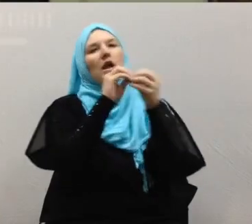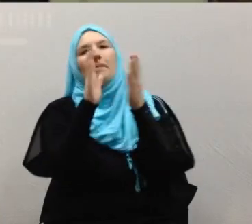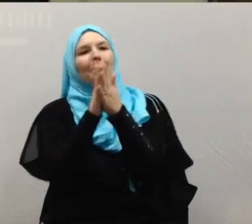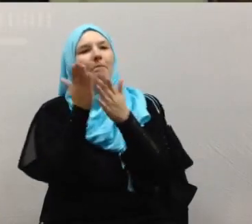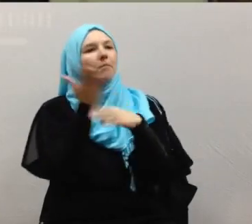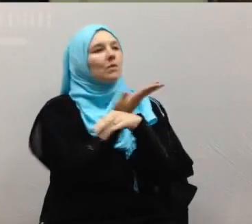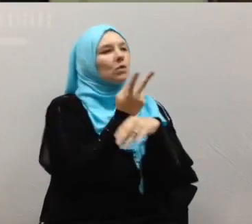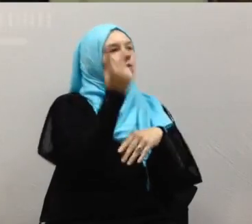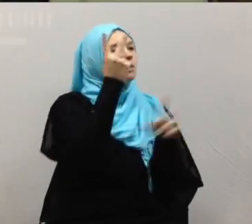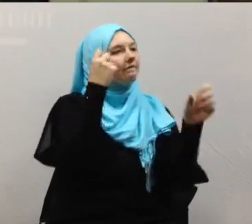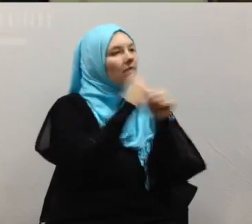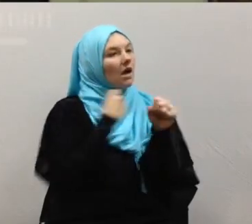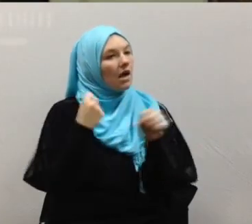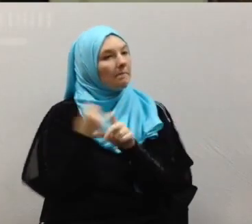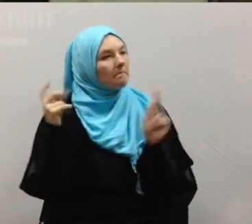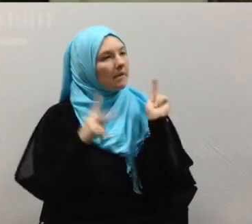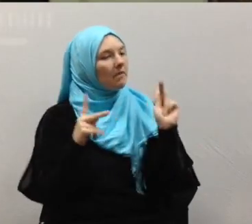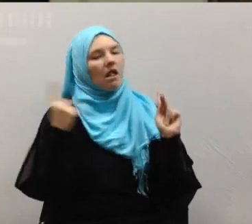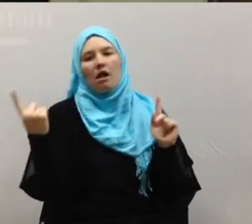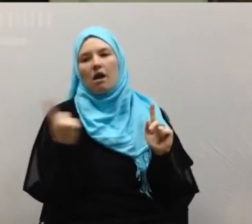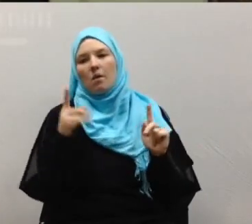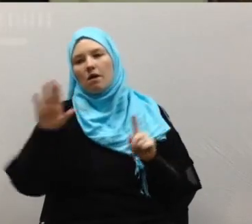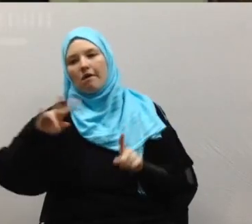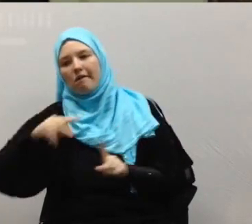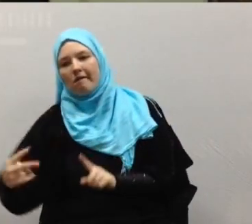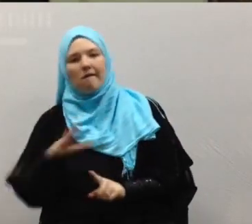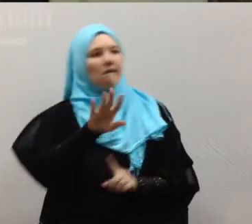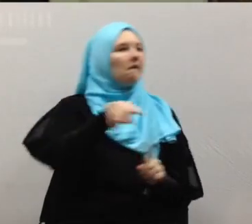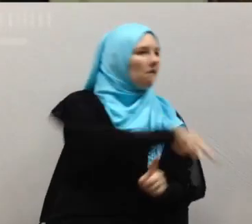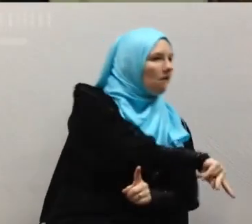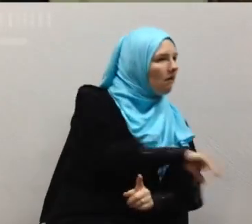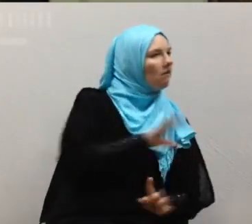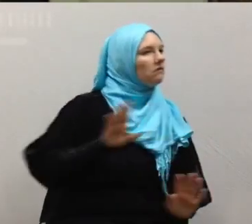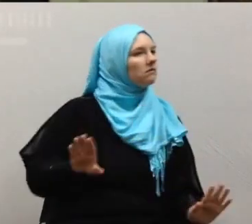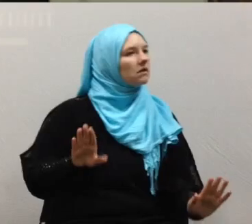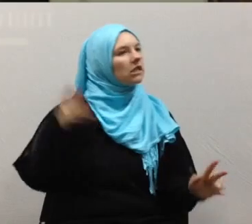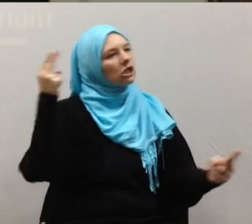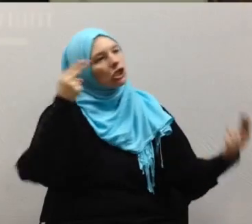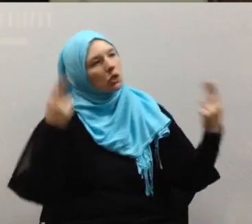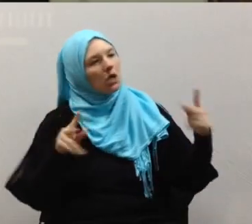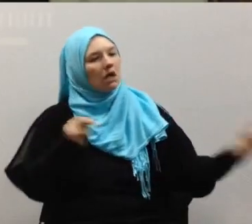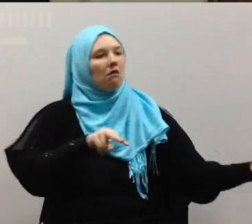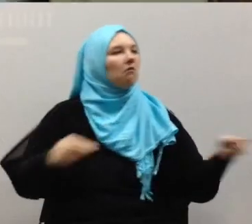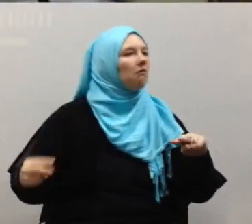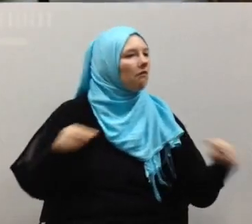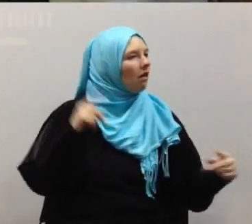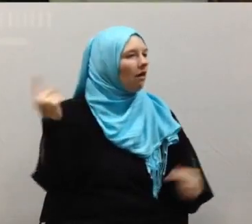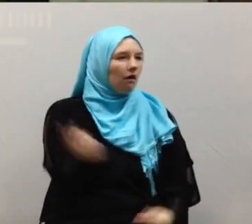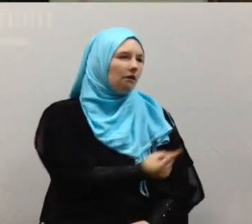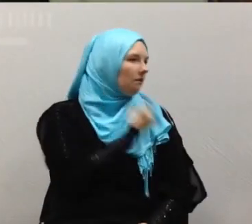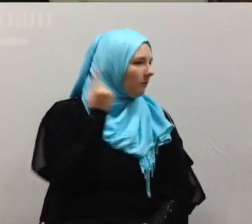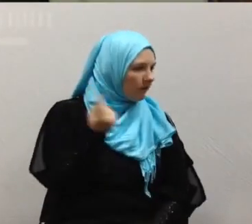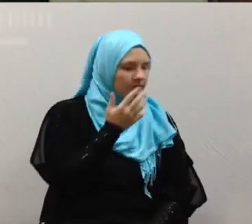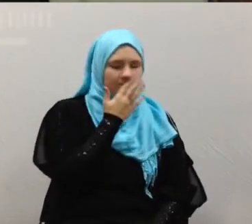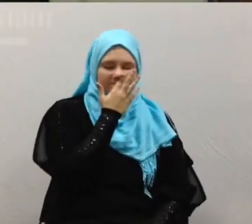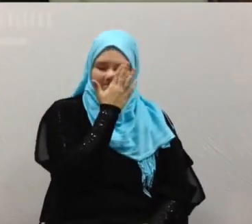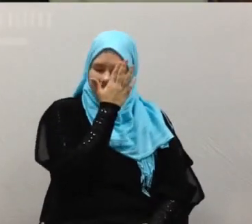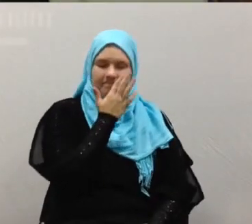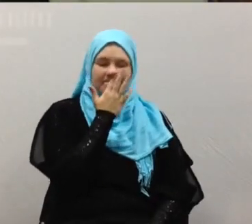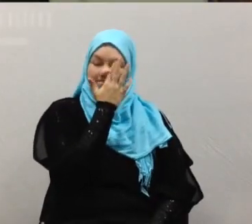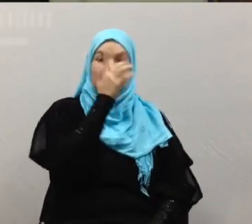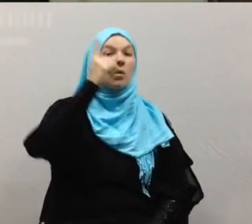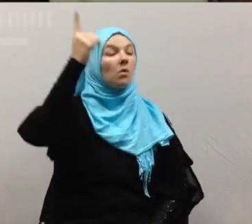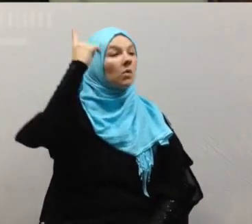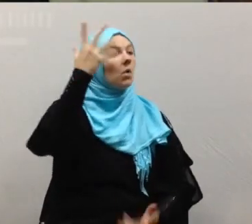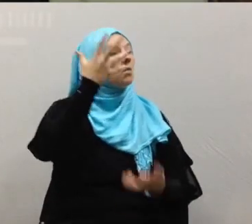always revisionist historians to tell you what actually happened. So Allah wants to put the real account